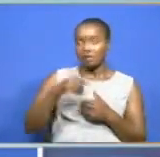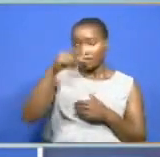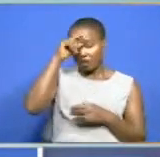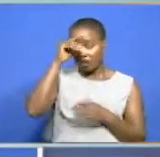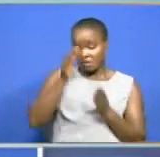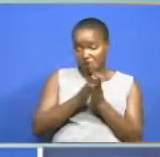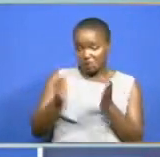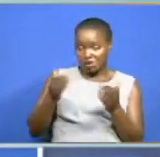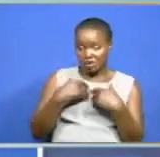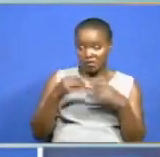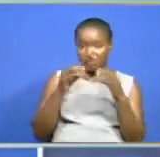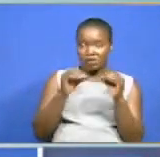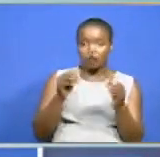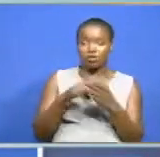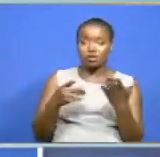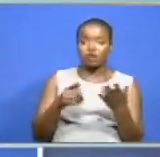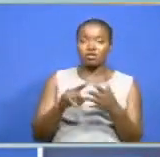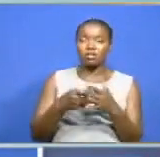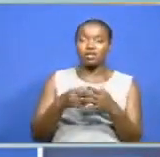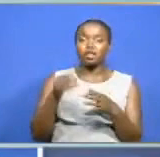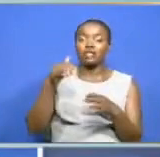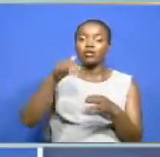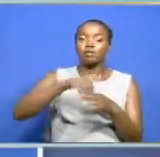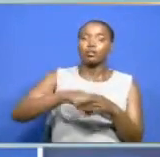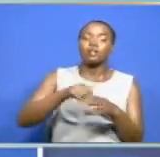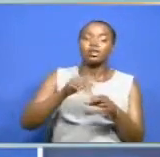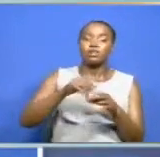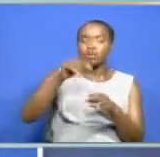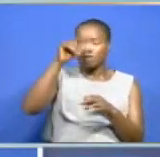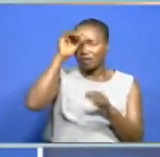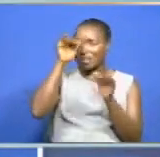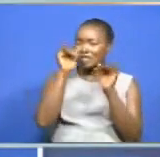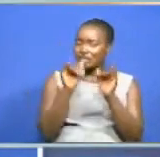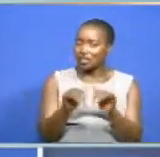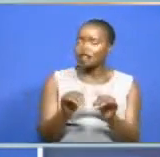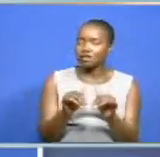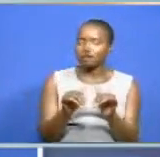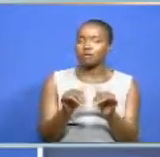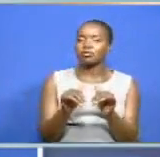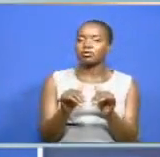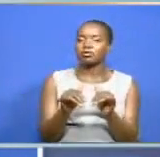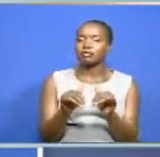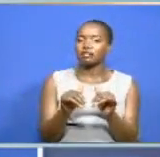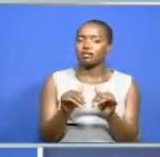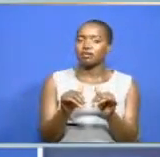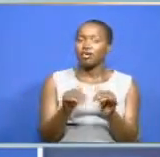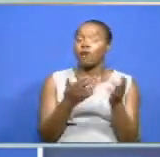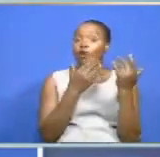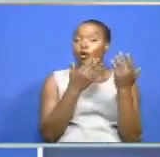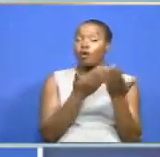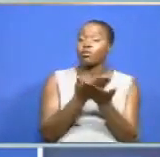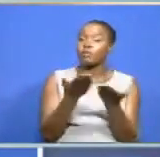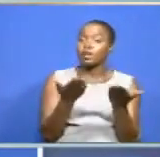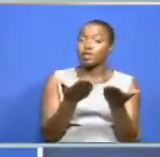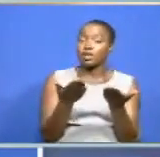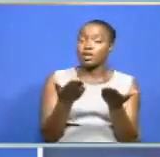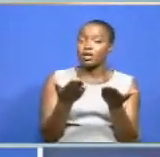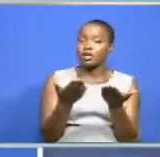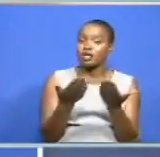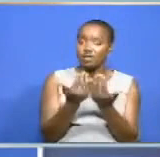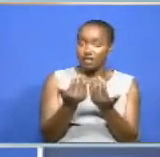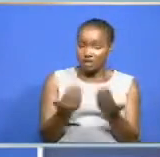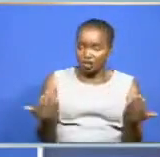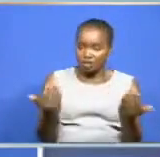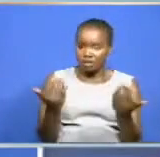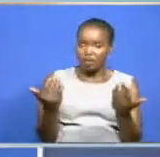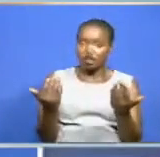So whatever has been injected into government is there in perpetuity. So there is hope. The asset base is huge.